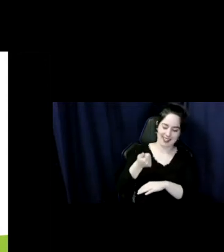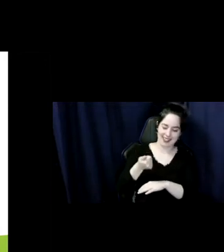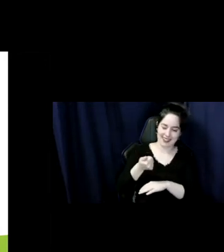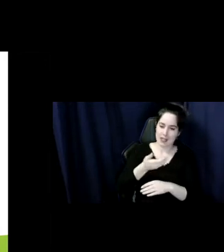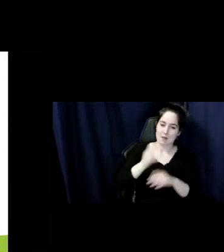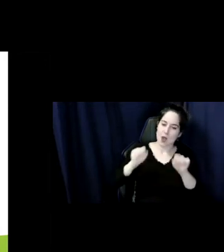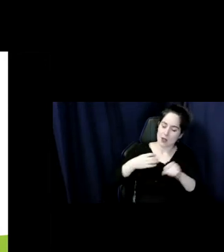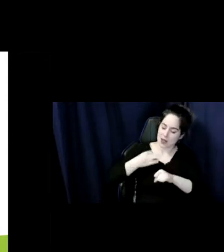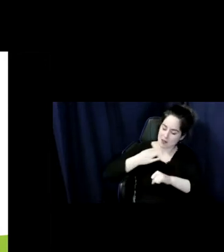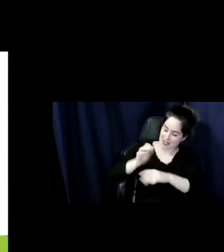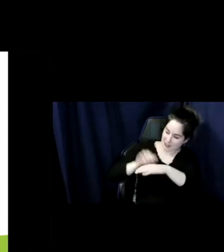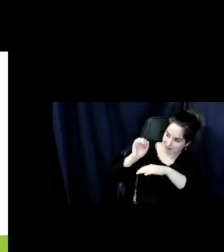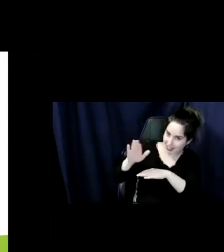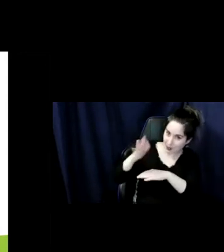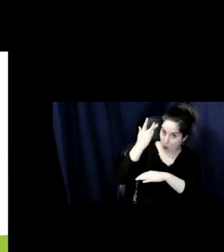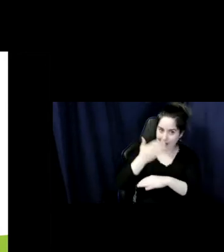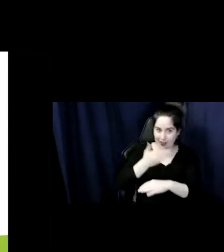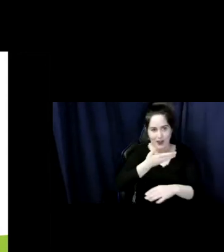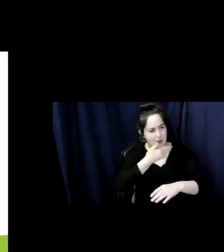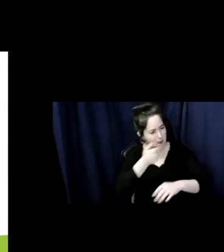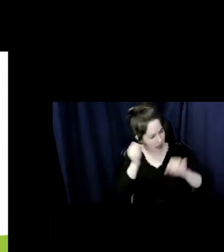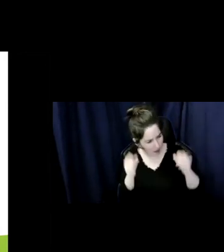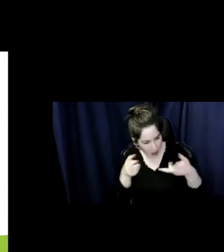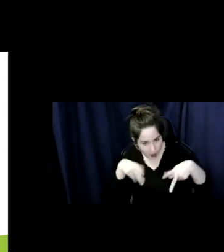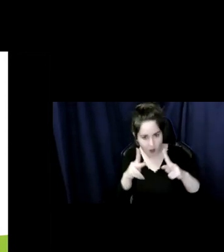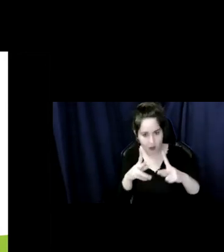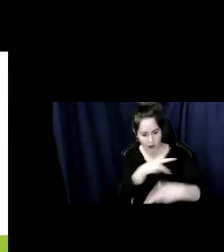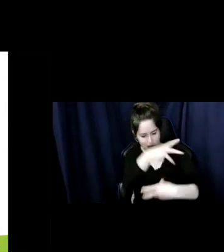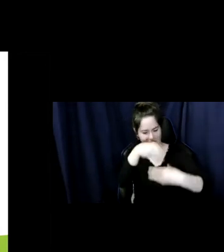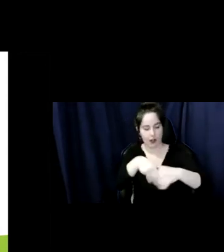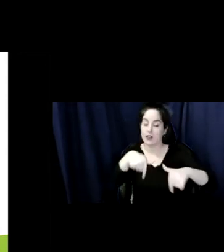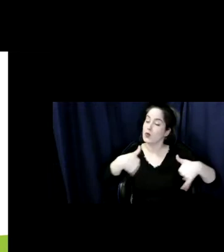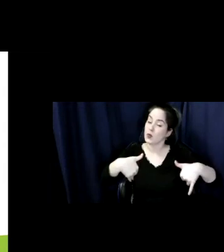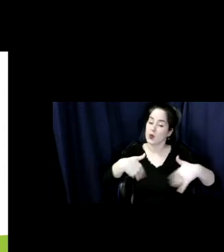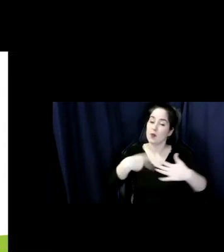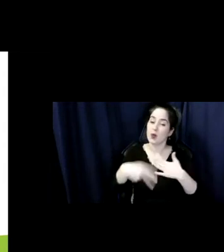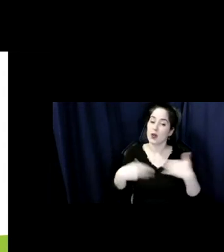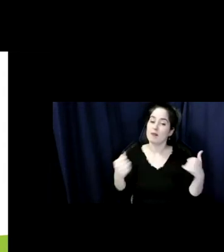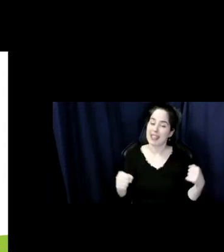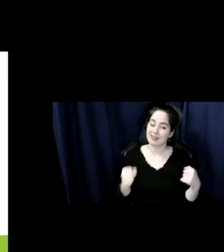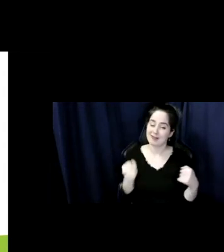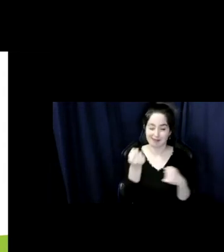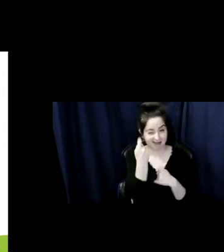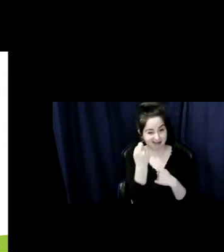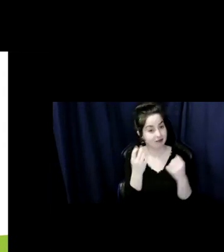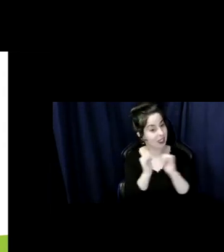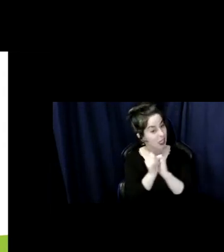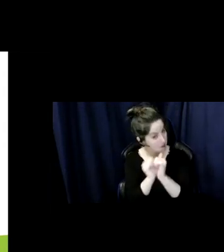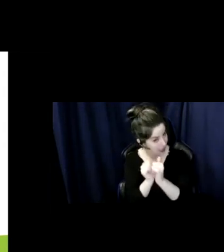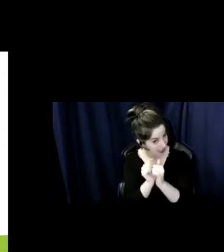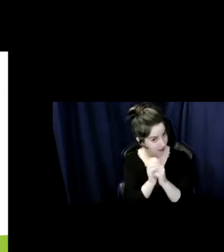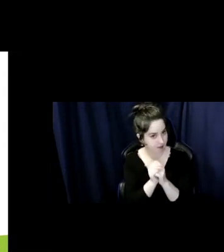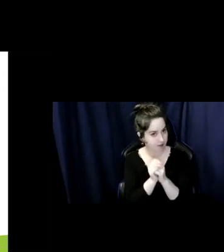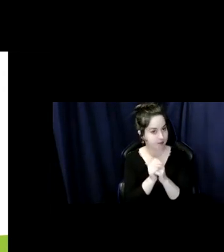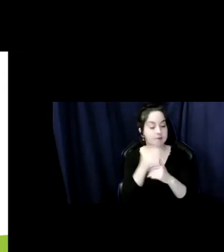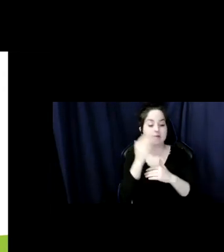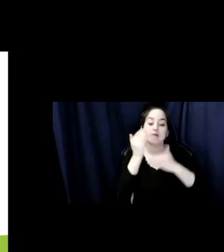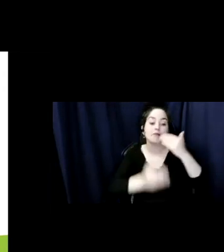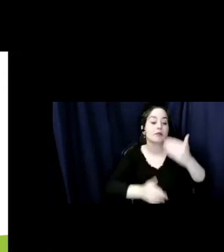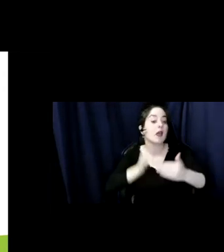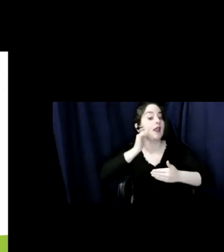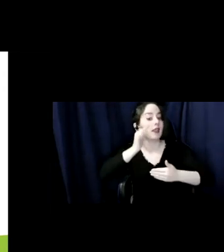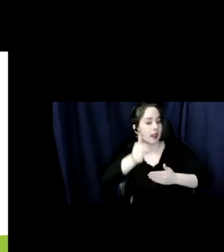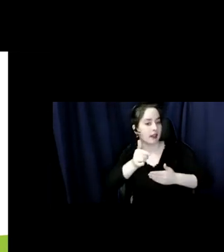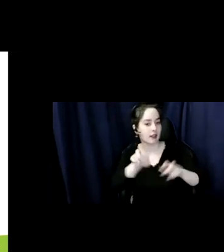can to compete in the program, because it is pretty competitive. And then later the grant review panel will be the ones